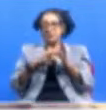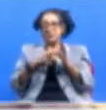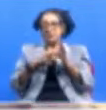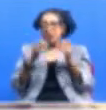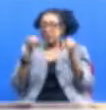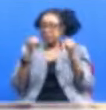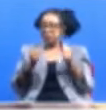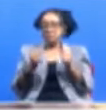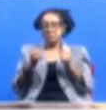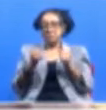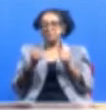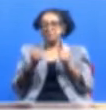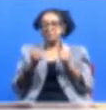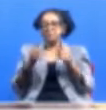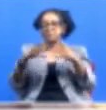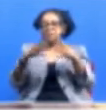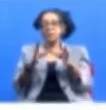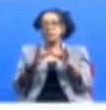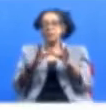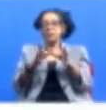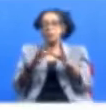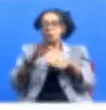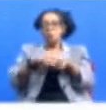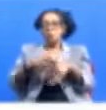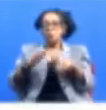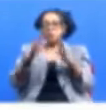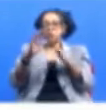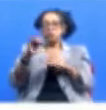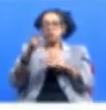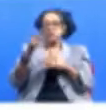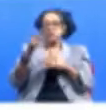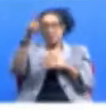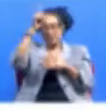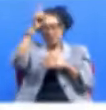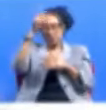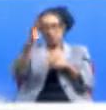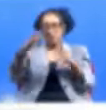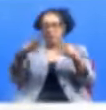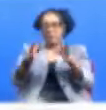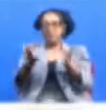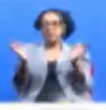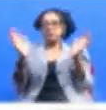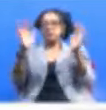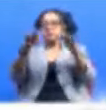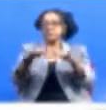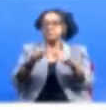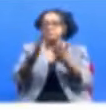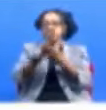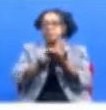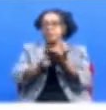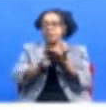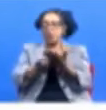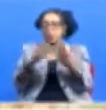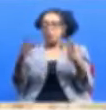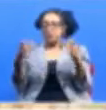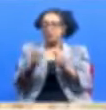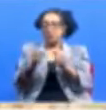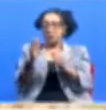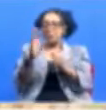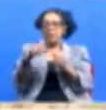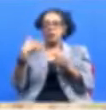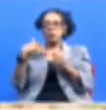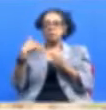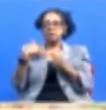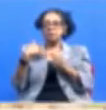hawa chambasi. The family was on its way to Chisoi village for a family gathering before it was attacked by